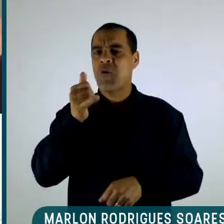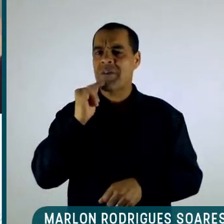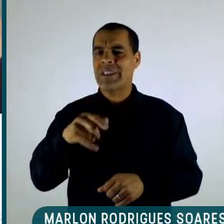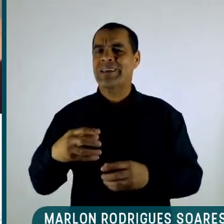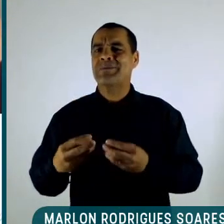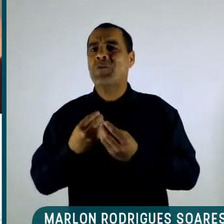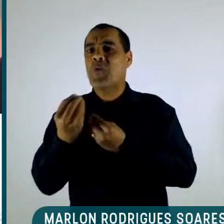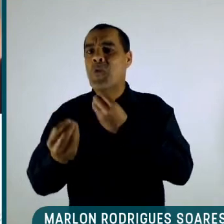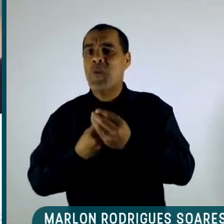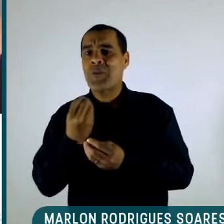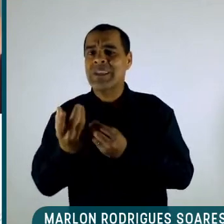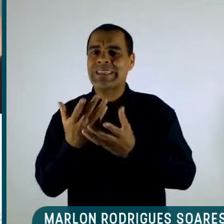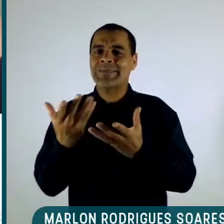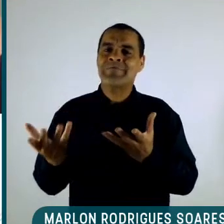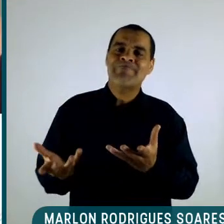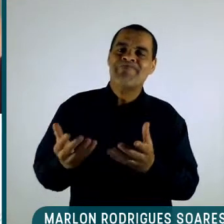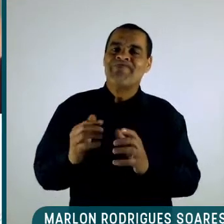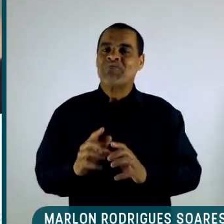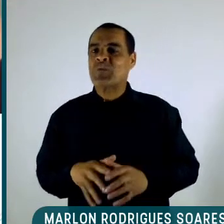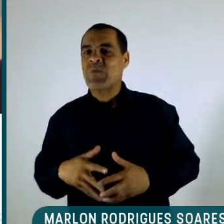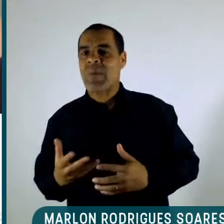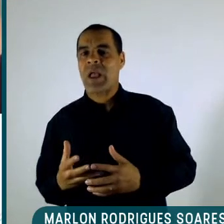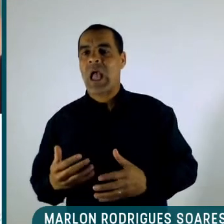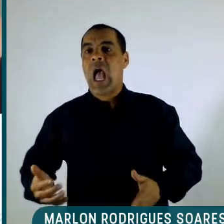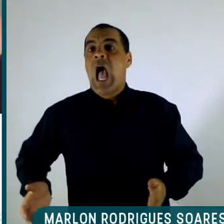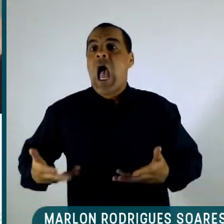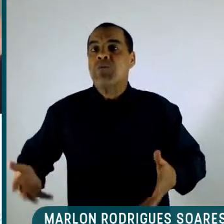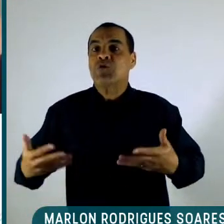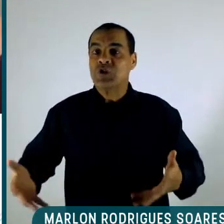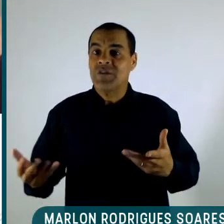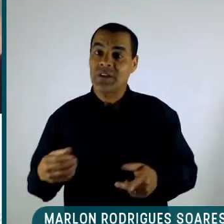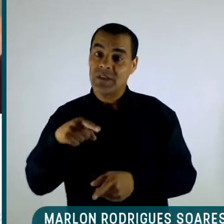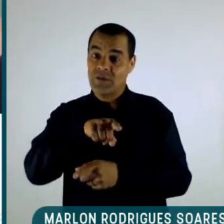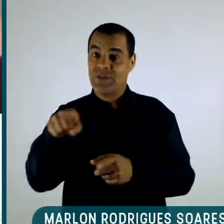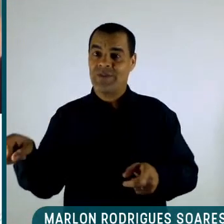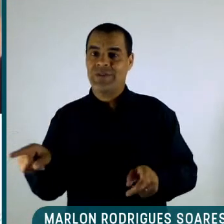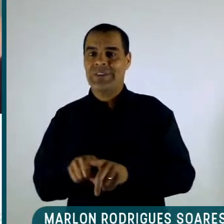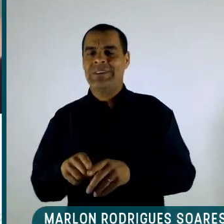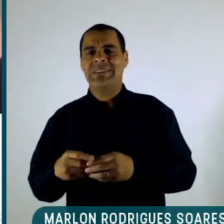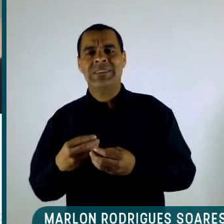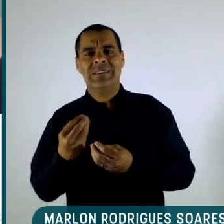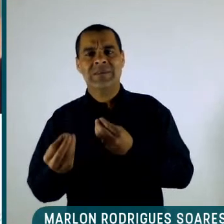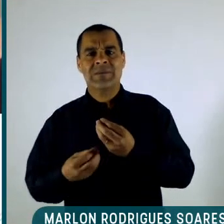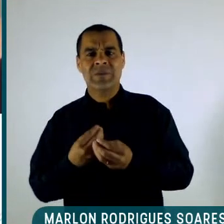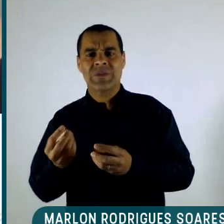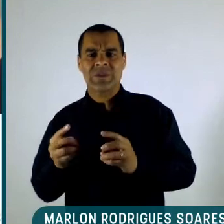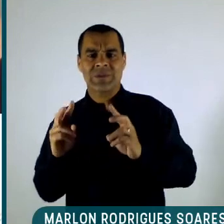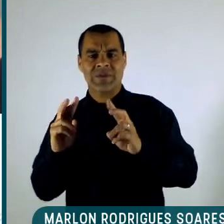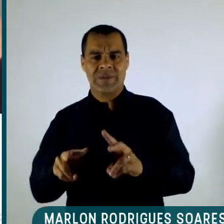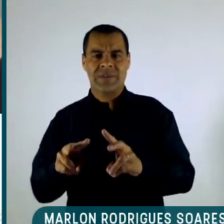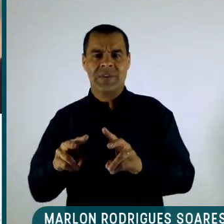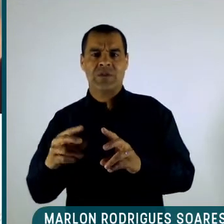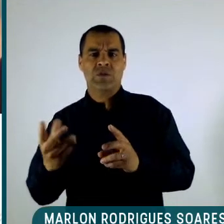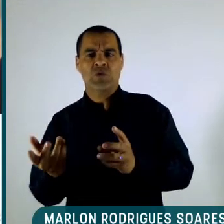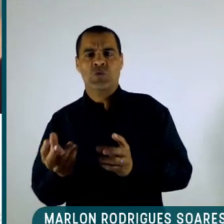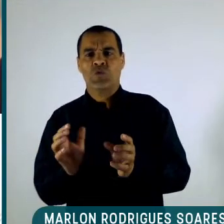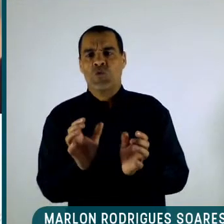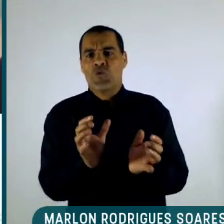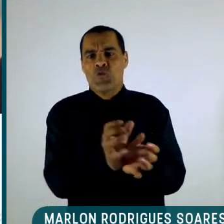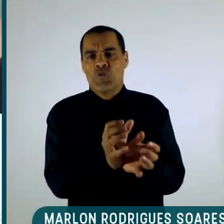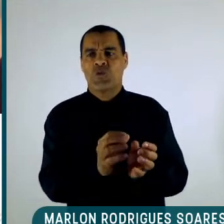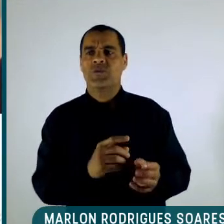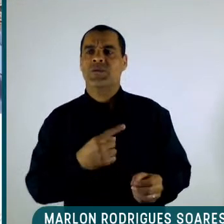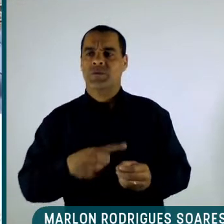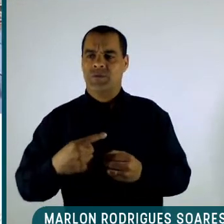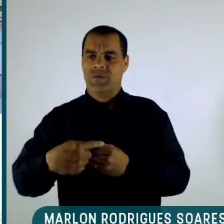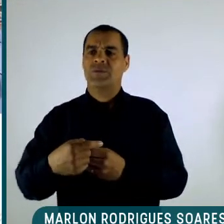a very important international newspaper. So what are the main results that you see of coming from